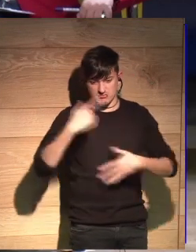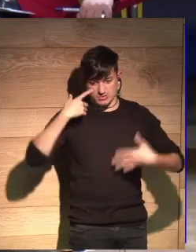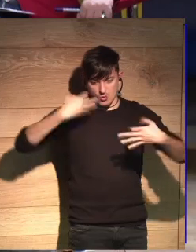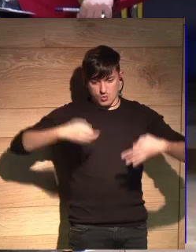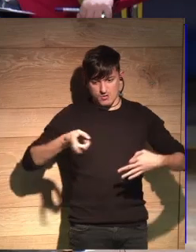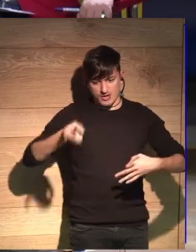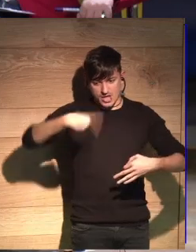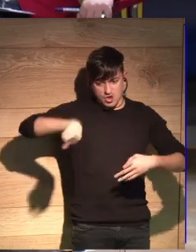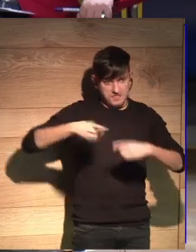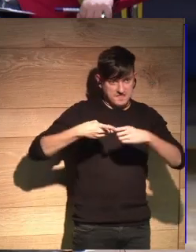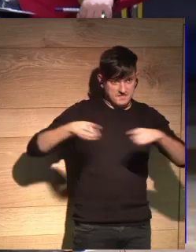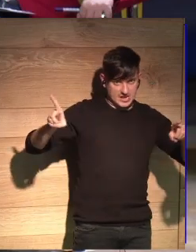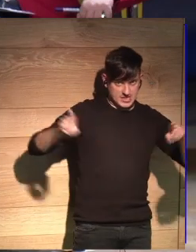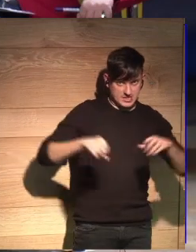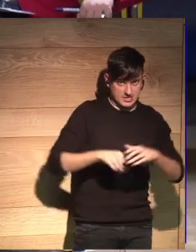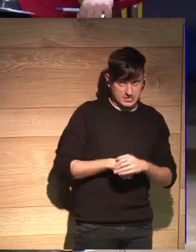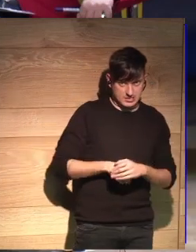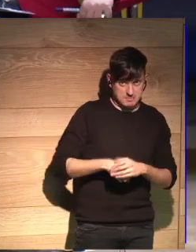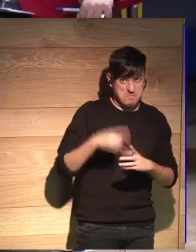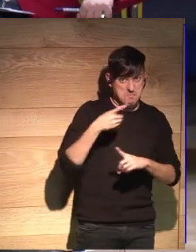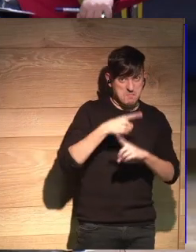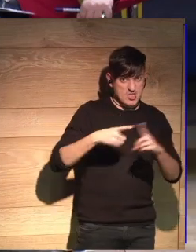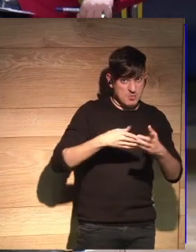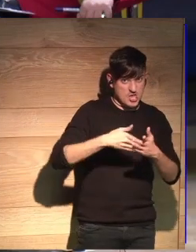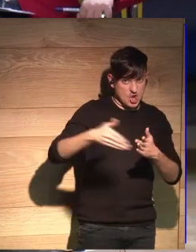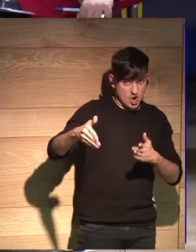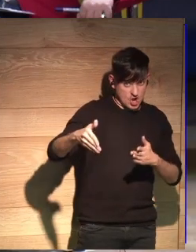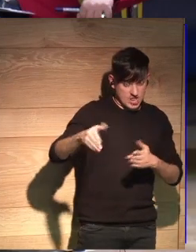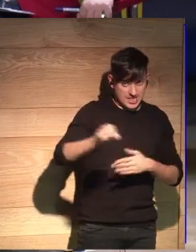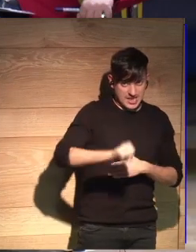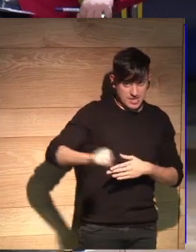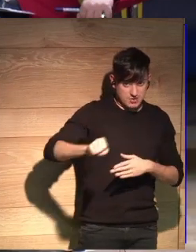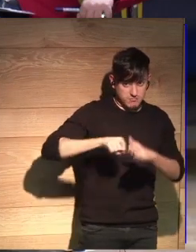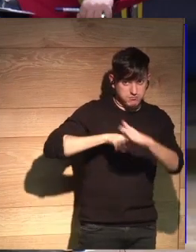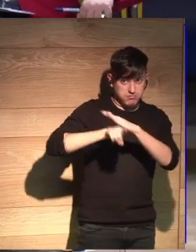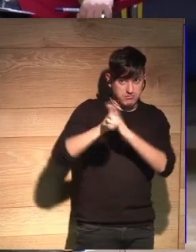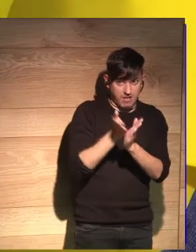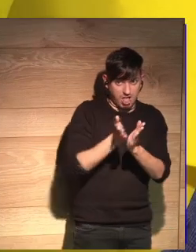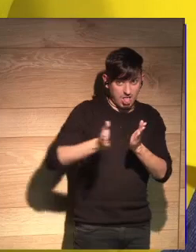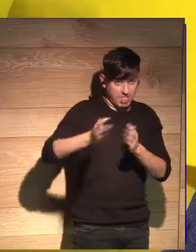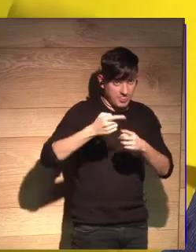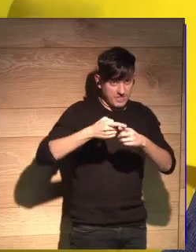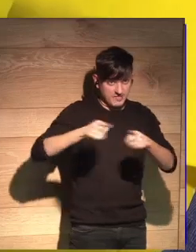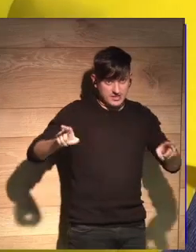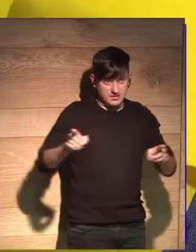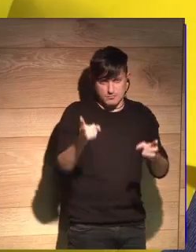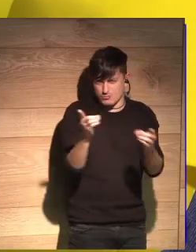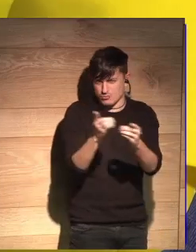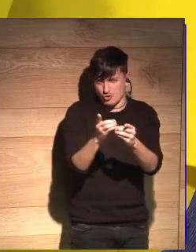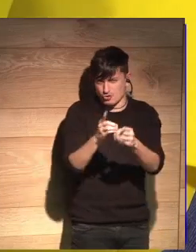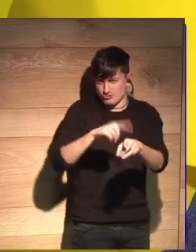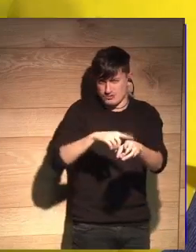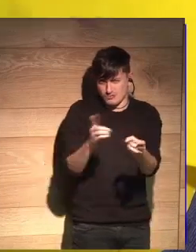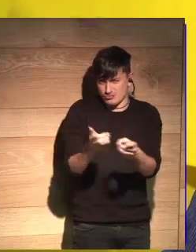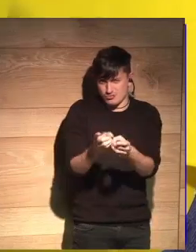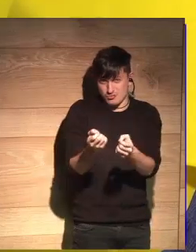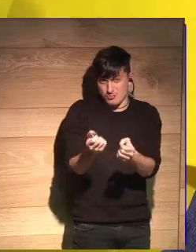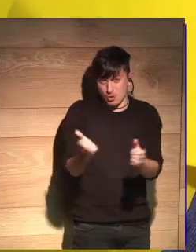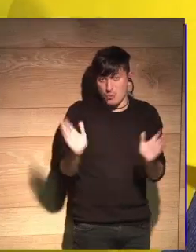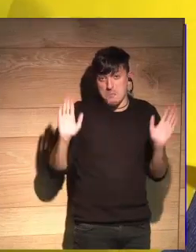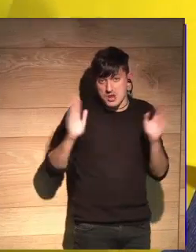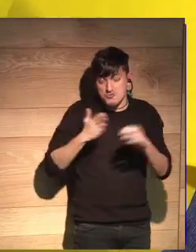are sure that they were different from us. 500,000 years of divergent evolution is not a lot, if